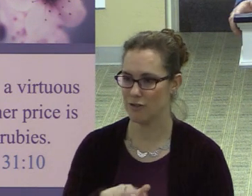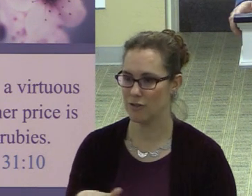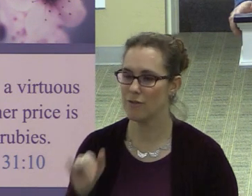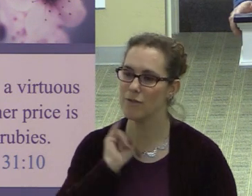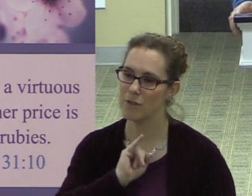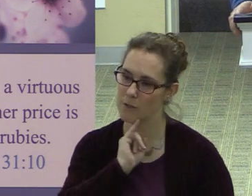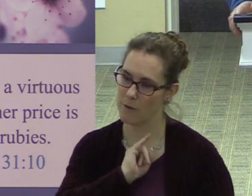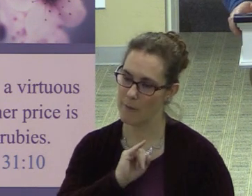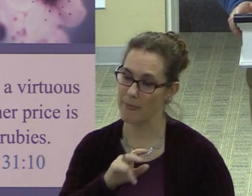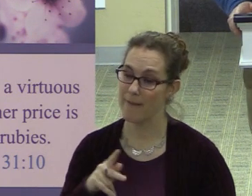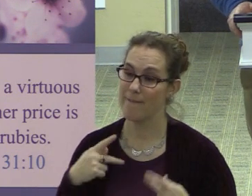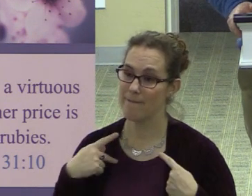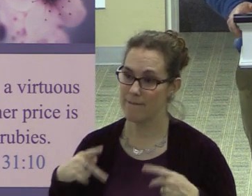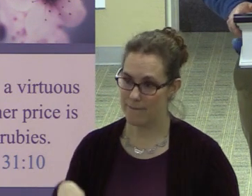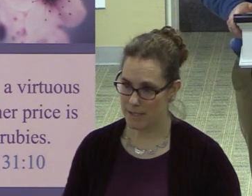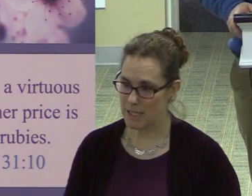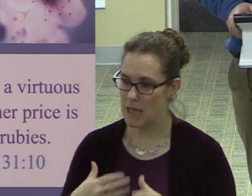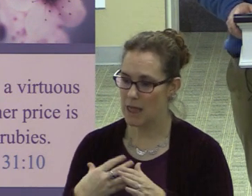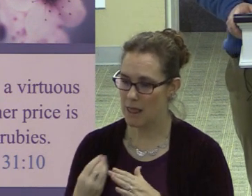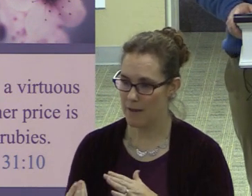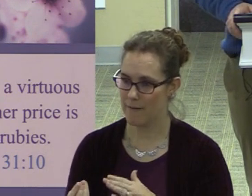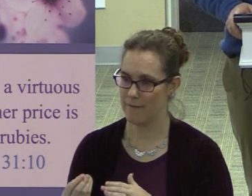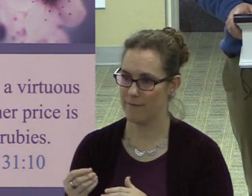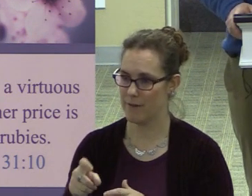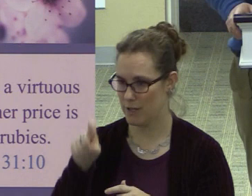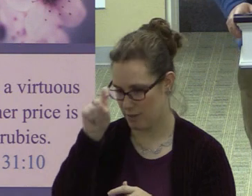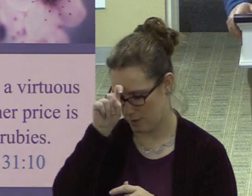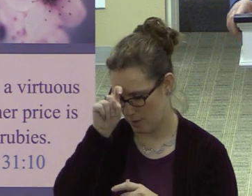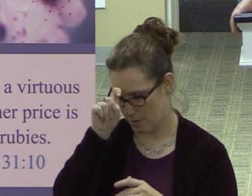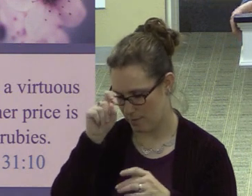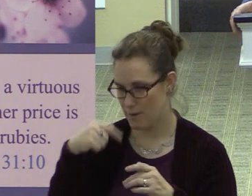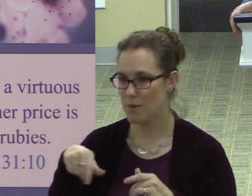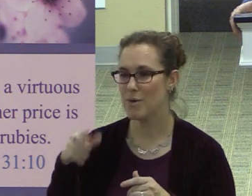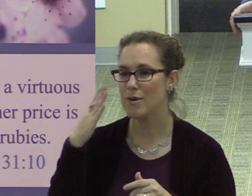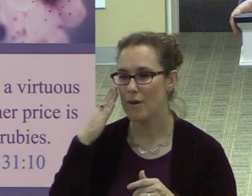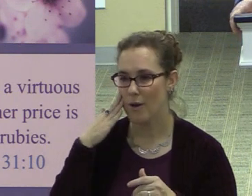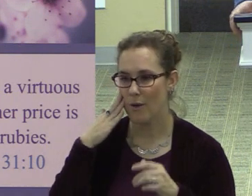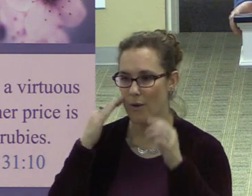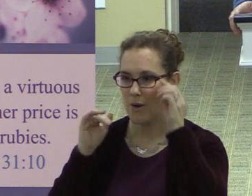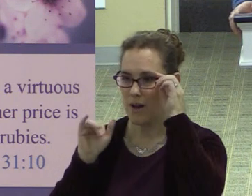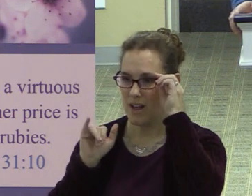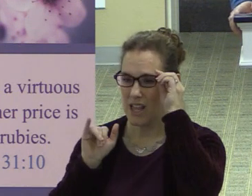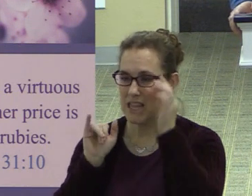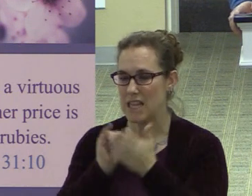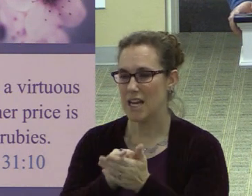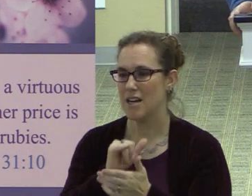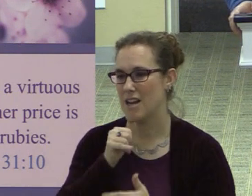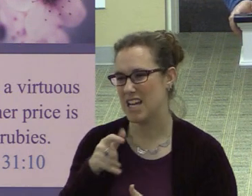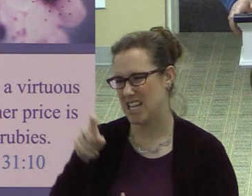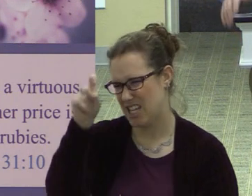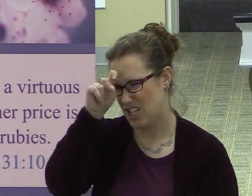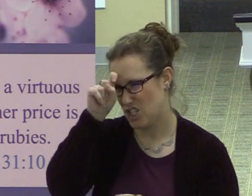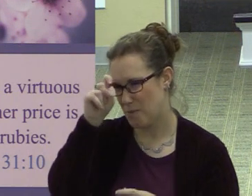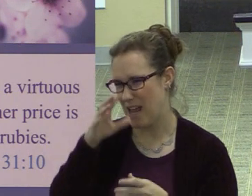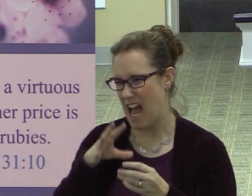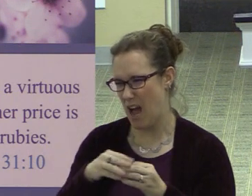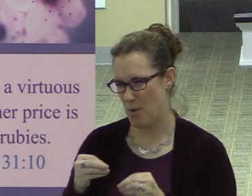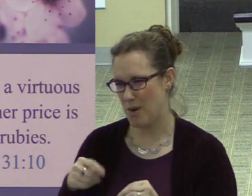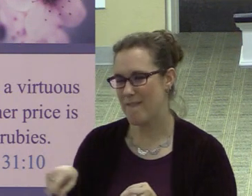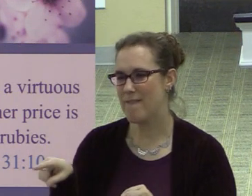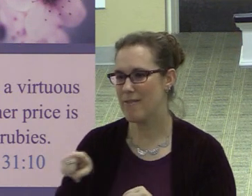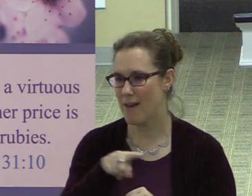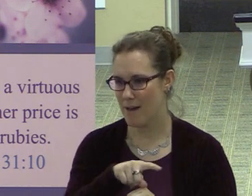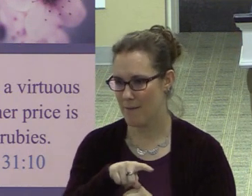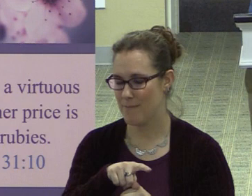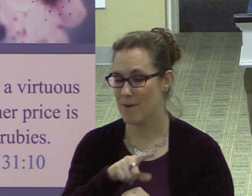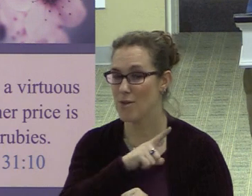They have physically left Egypt, but as we know, that did not get Egypt out of them. The Lord wants